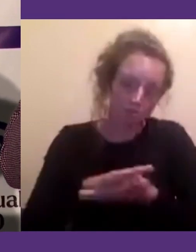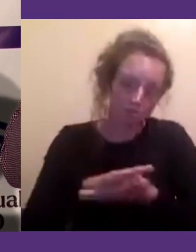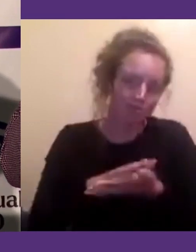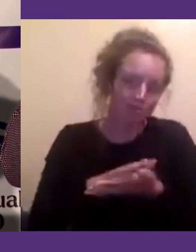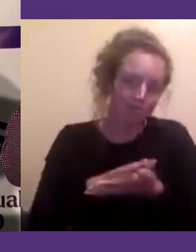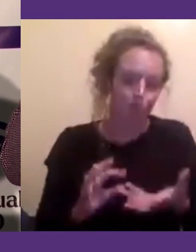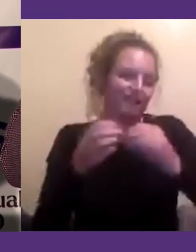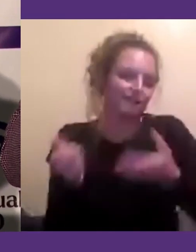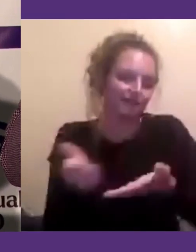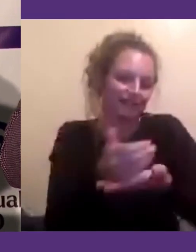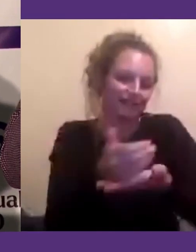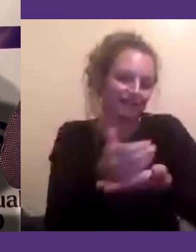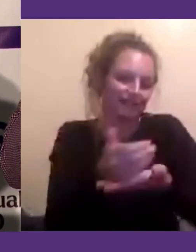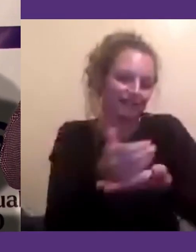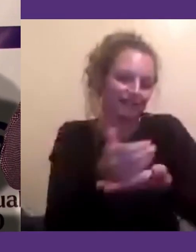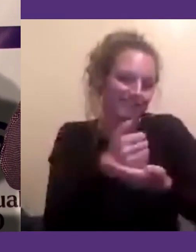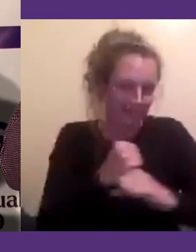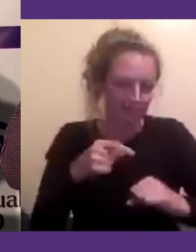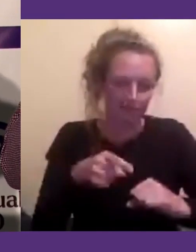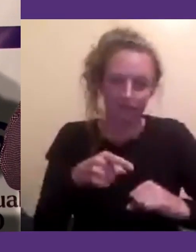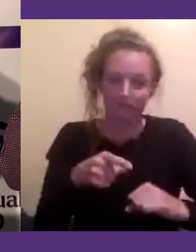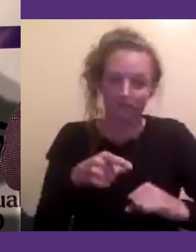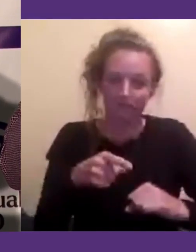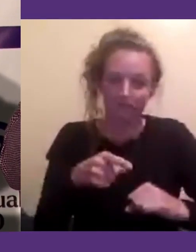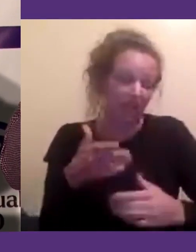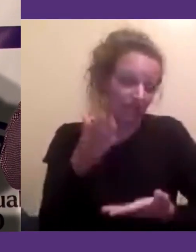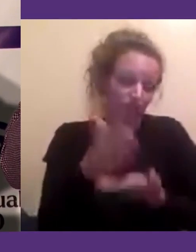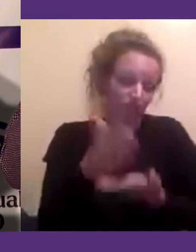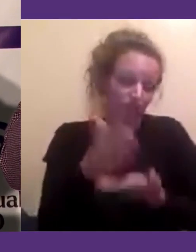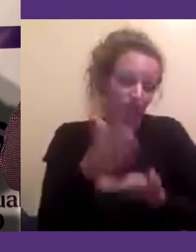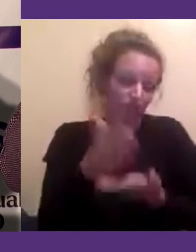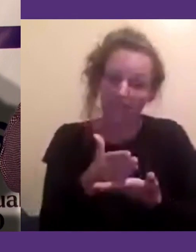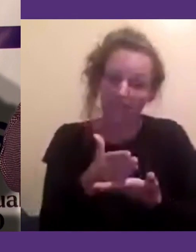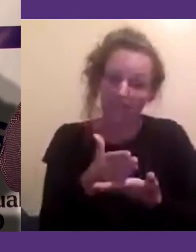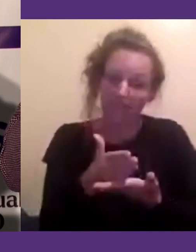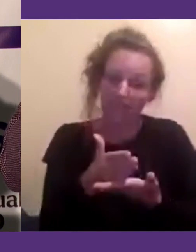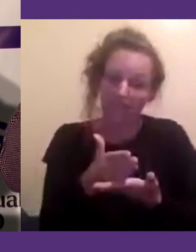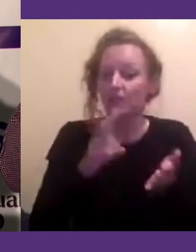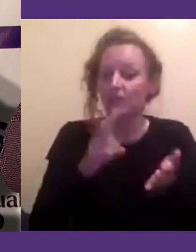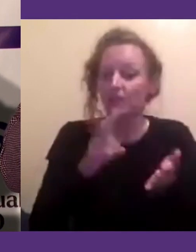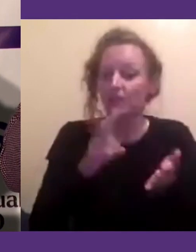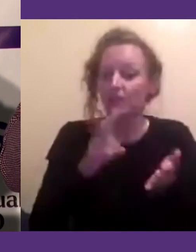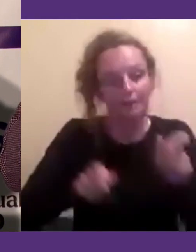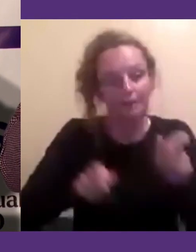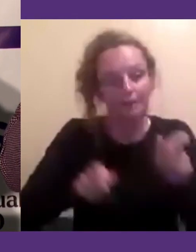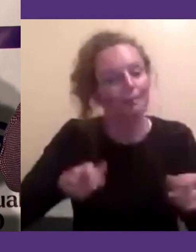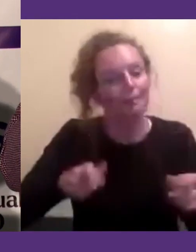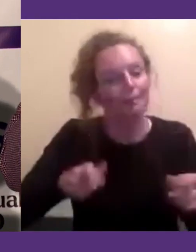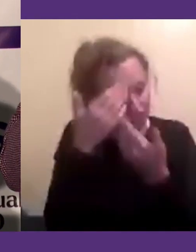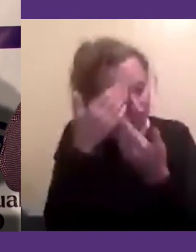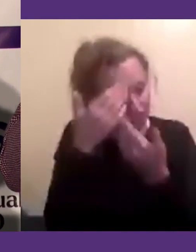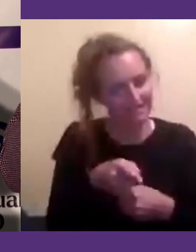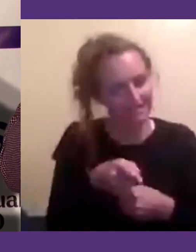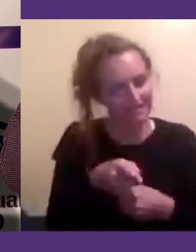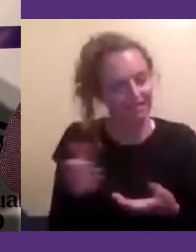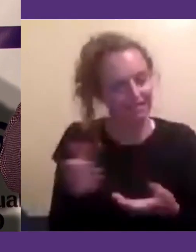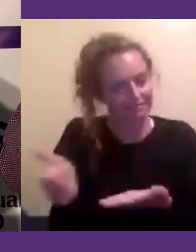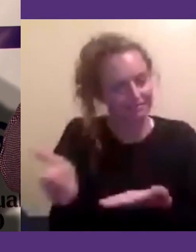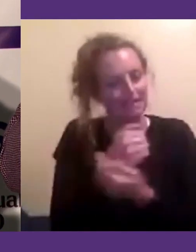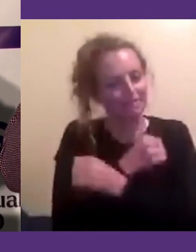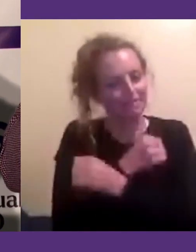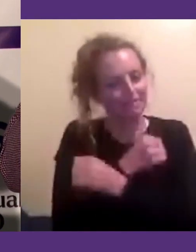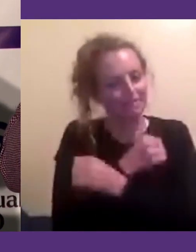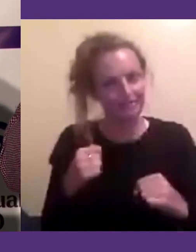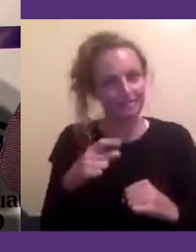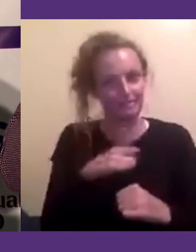questions, but, you know, it can happen. But we want to give that safe space because we want them just to be kind of, you know, release the shackles